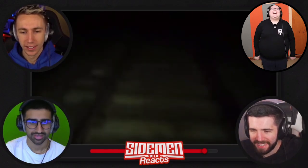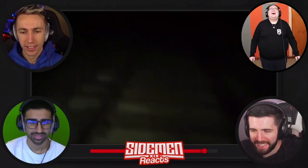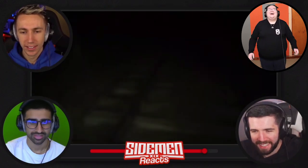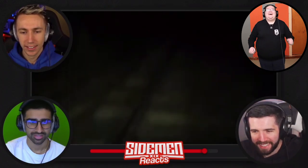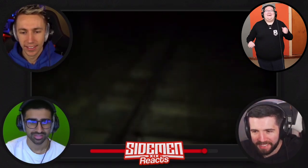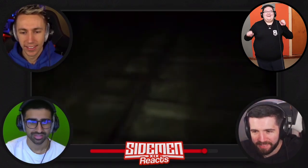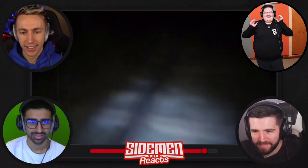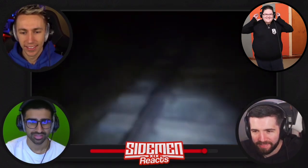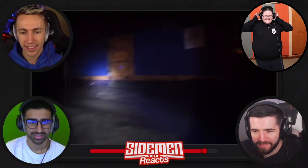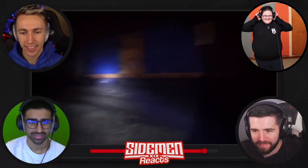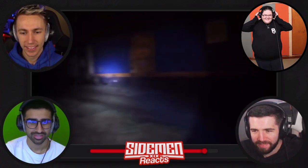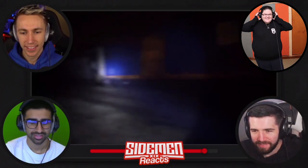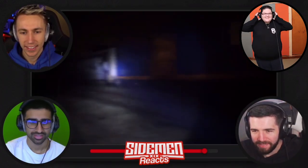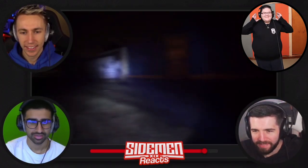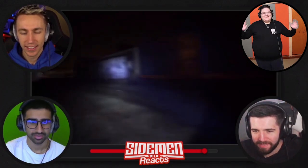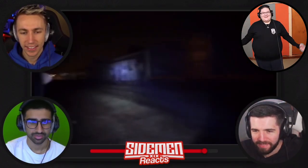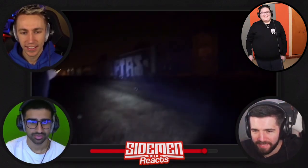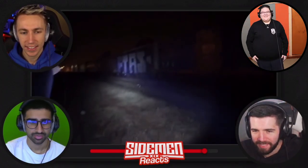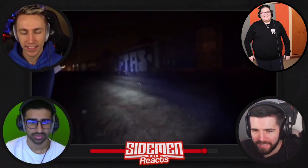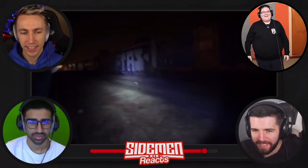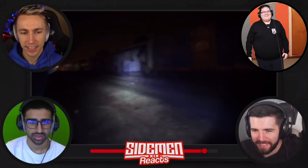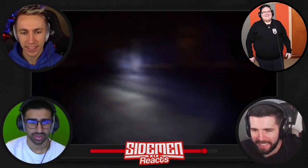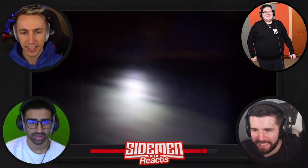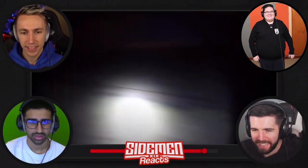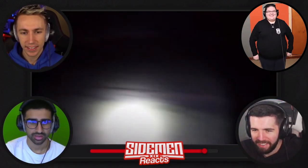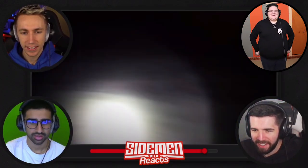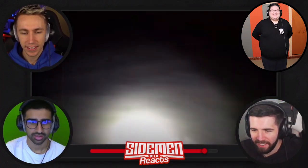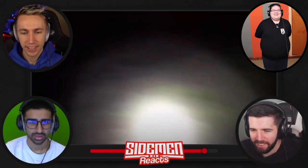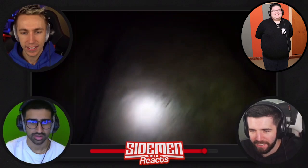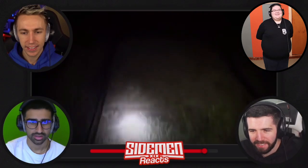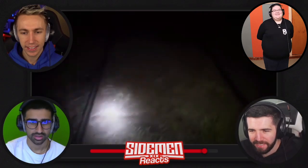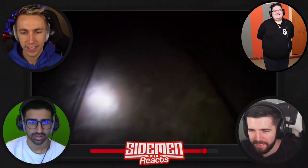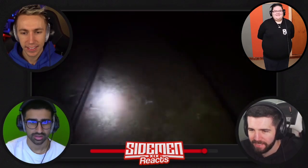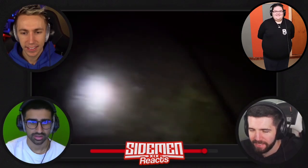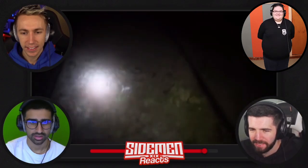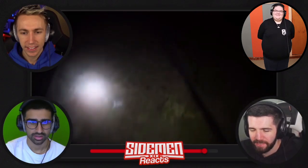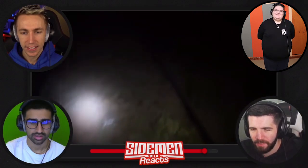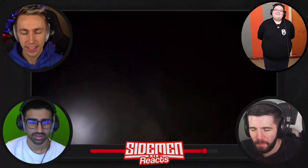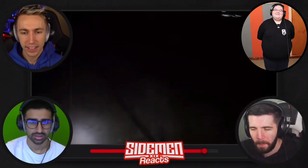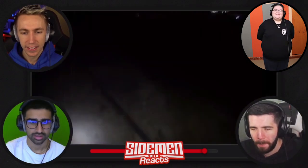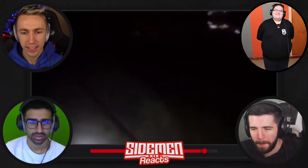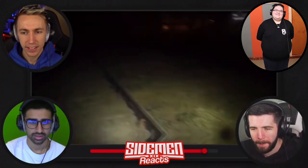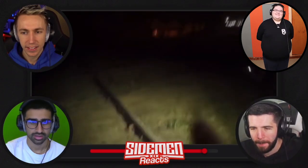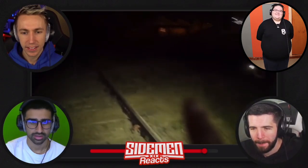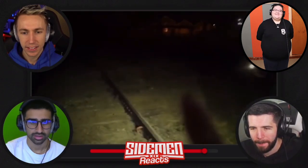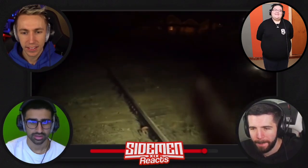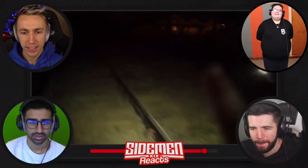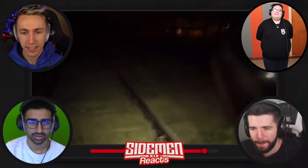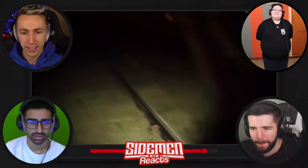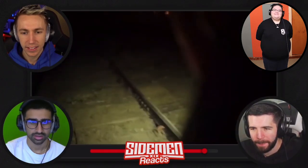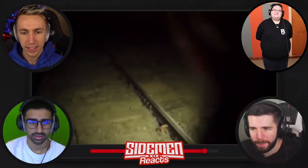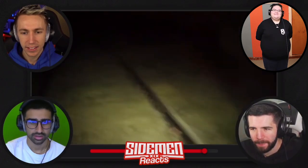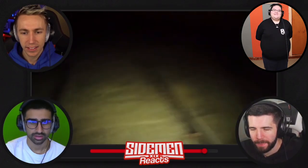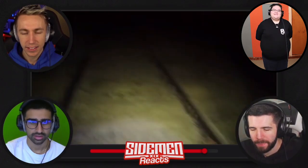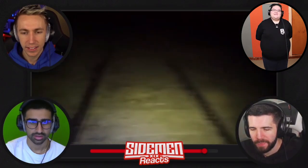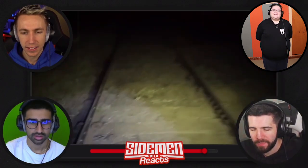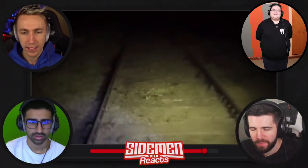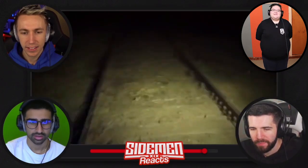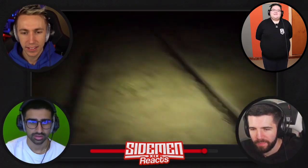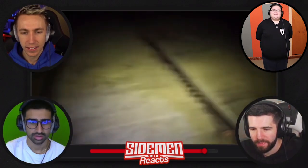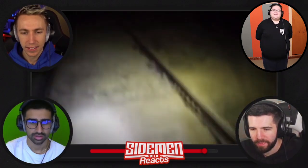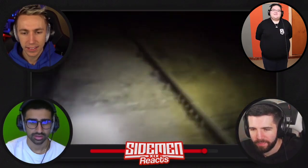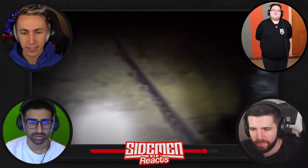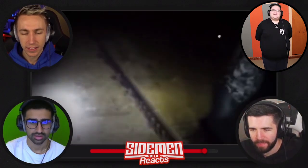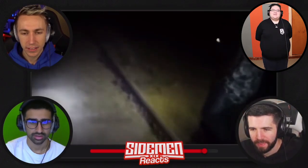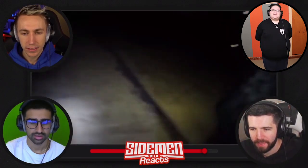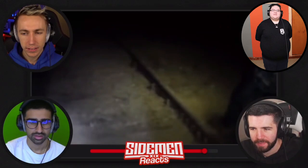have. It definitely takes a little bit of this weird footage. First, the group takes us on a journey along